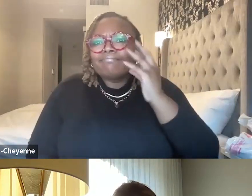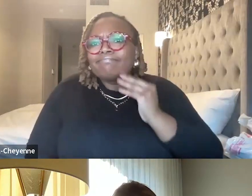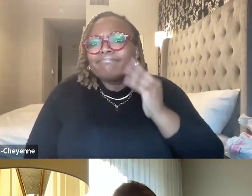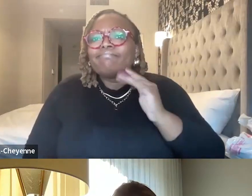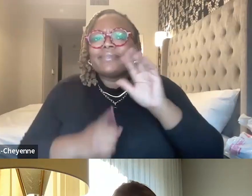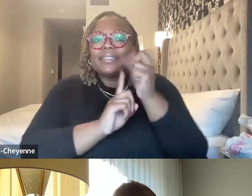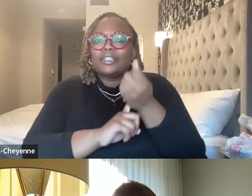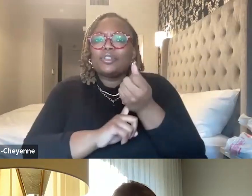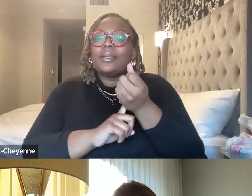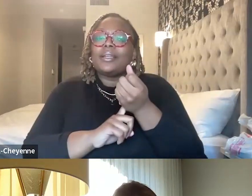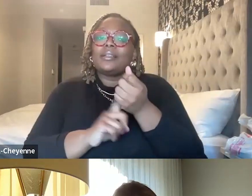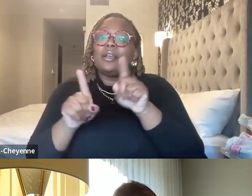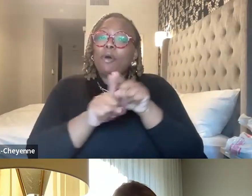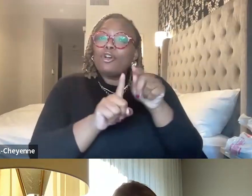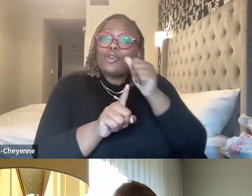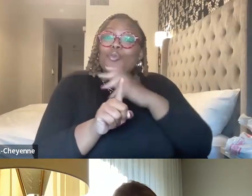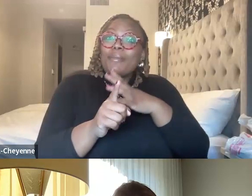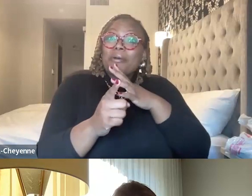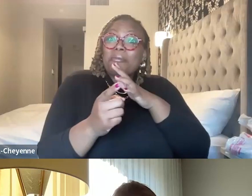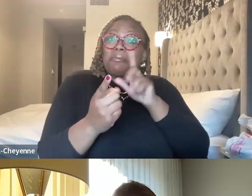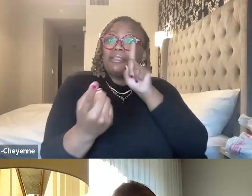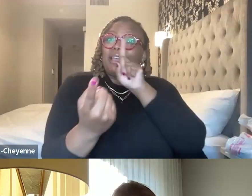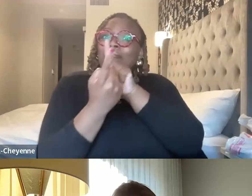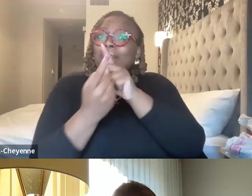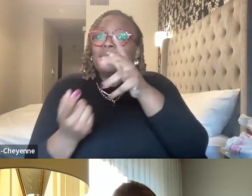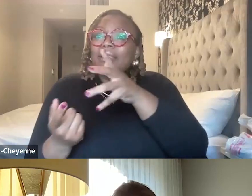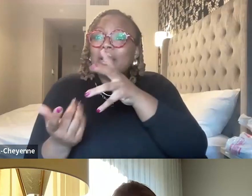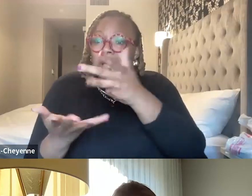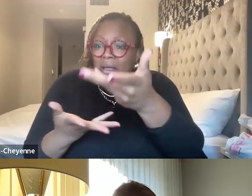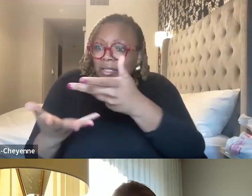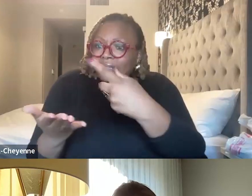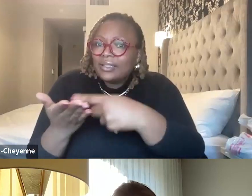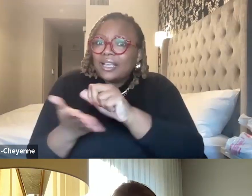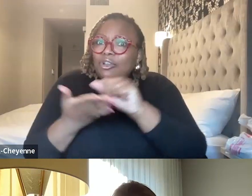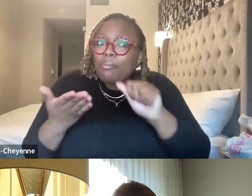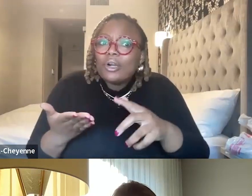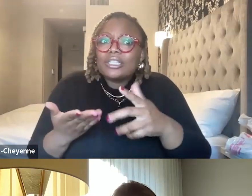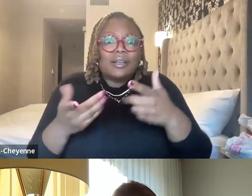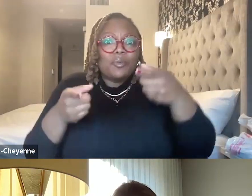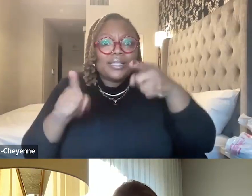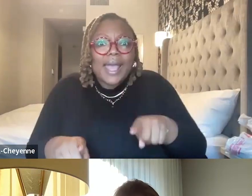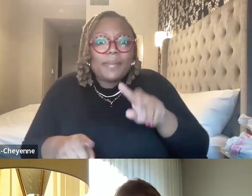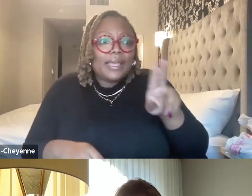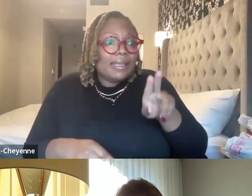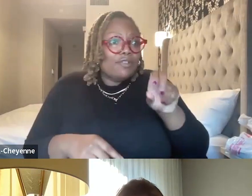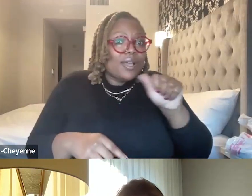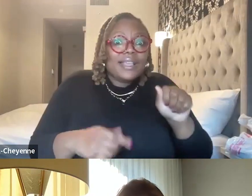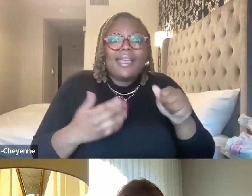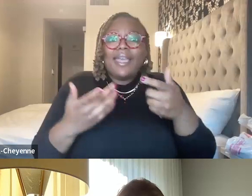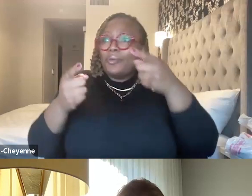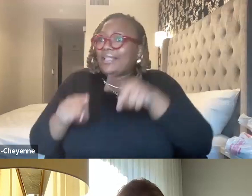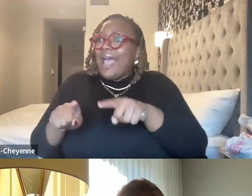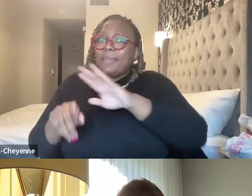want to be moms, because we know when we are talking about abortion in conservative societies, And what is going on in the US now and what